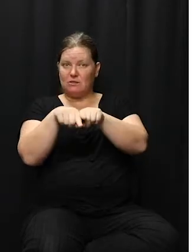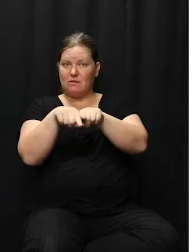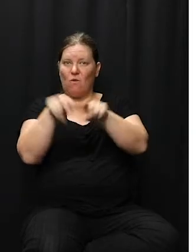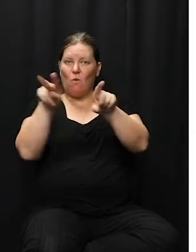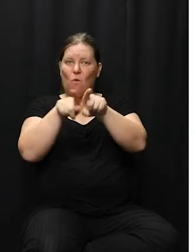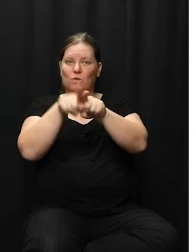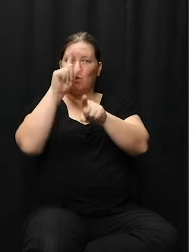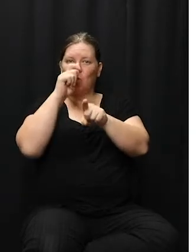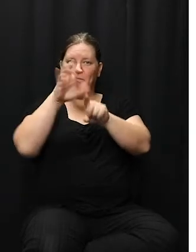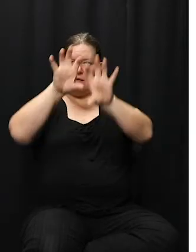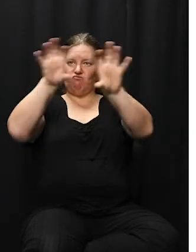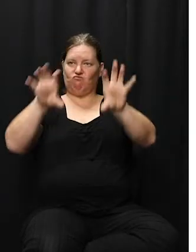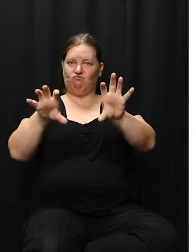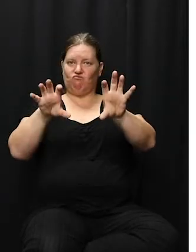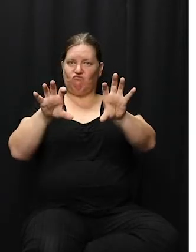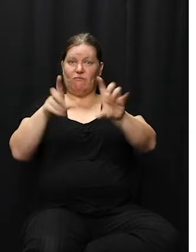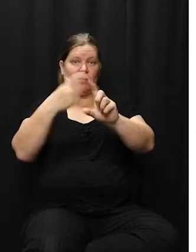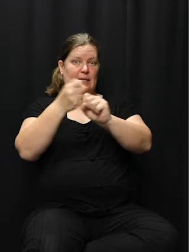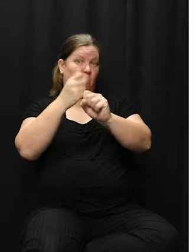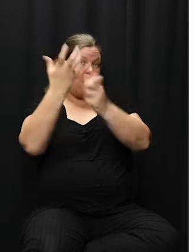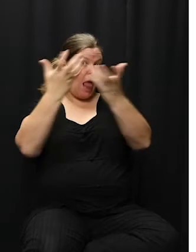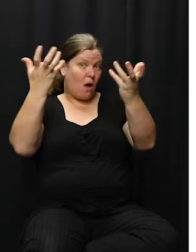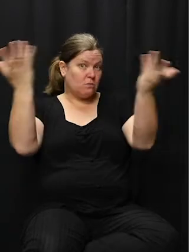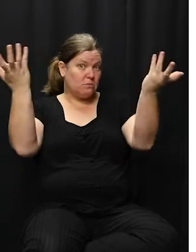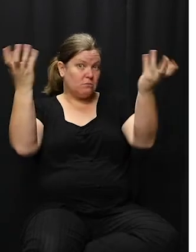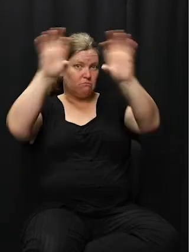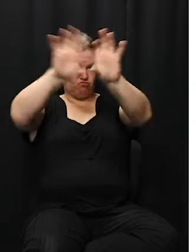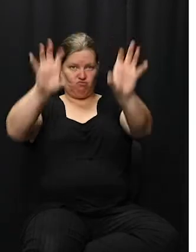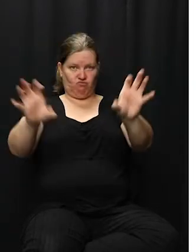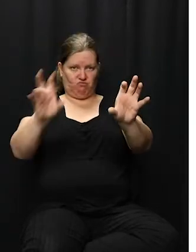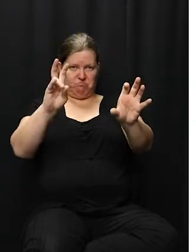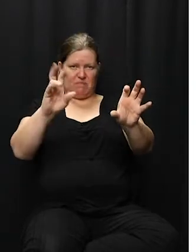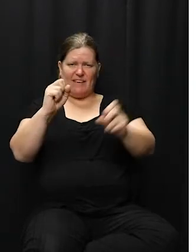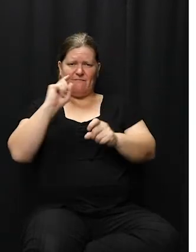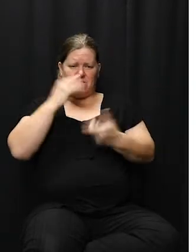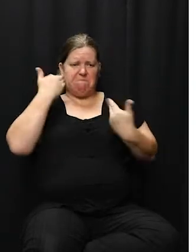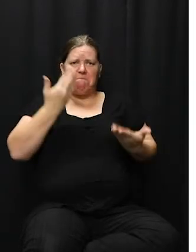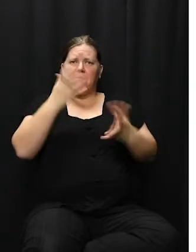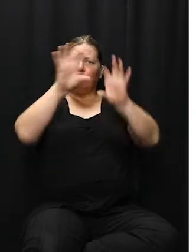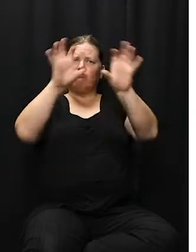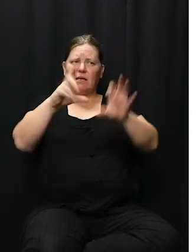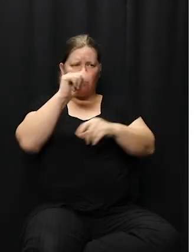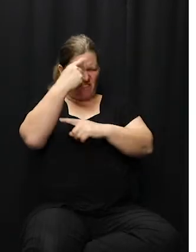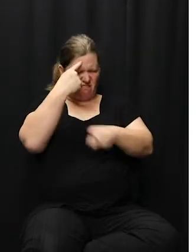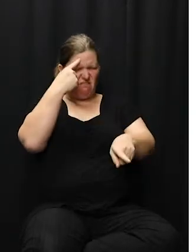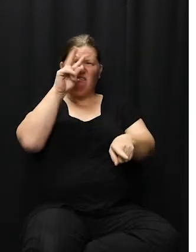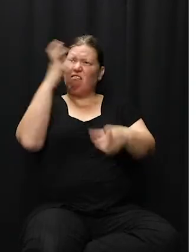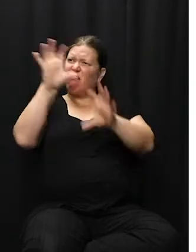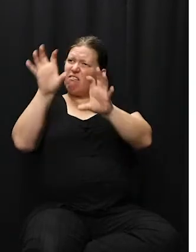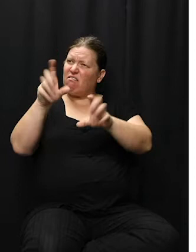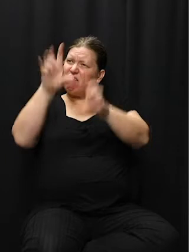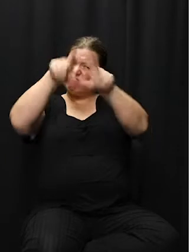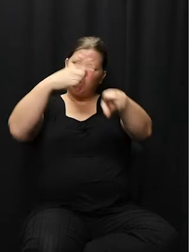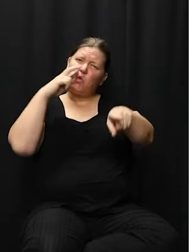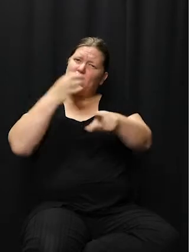which also could be iconic. So for example, a cloud looks like the sign tree. So if you didn't know, you could think, oh,